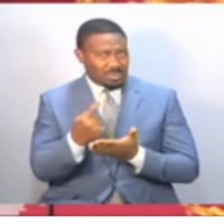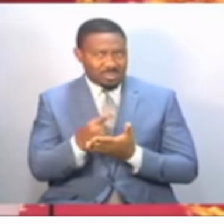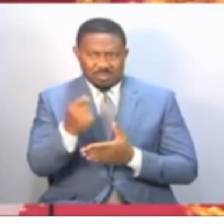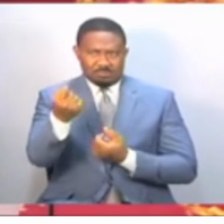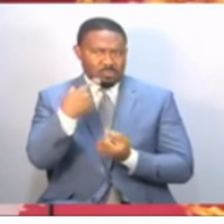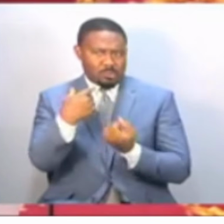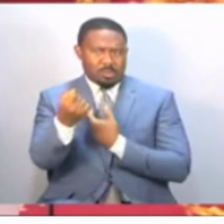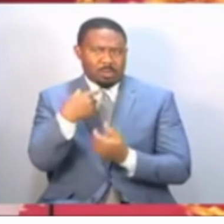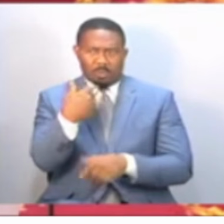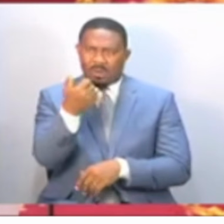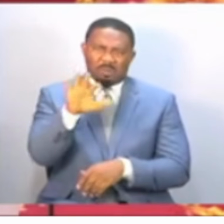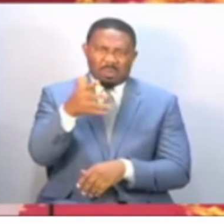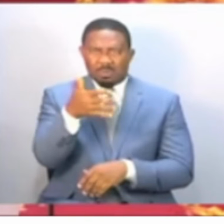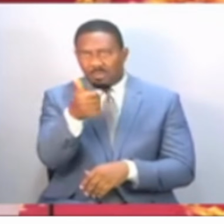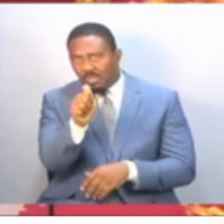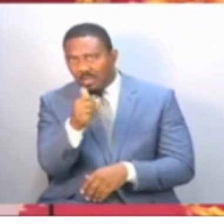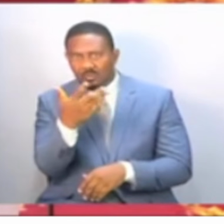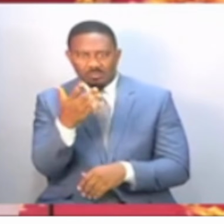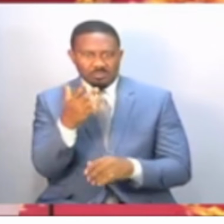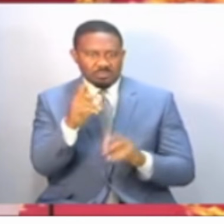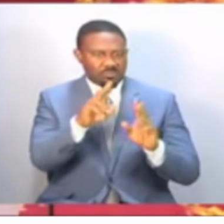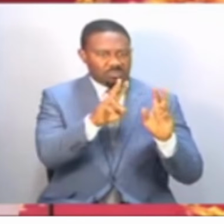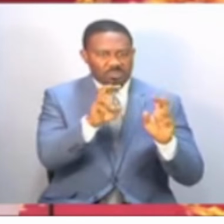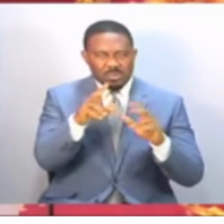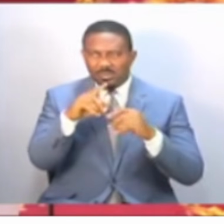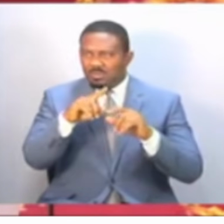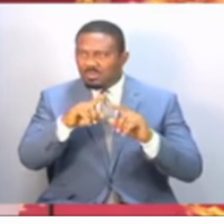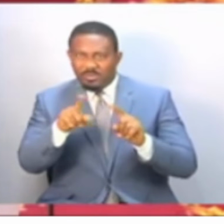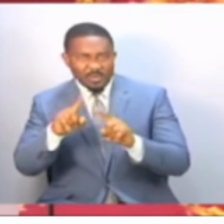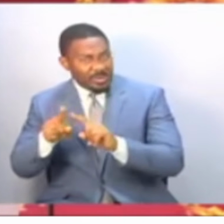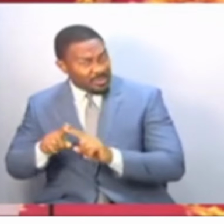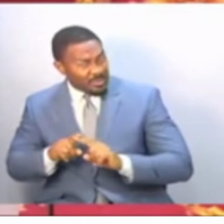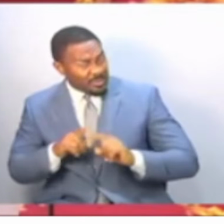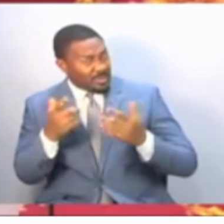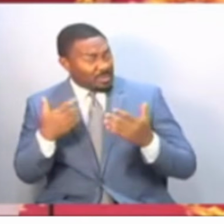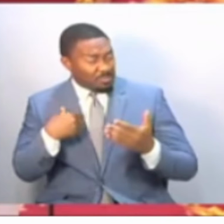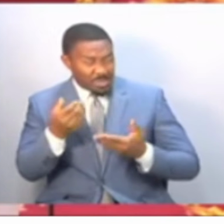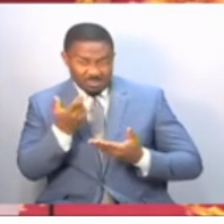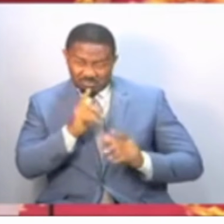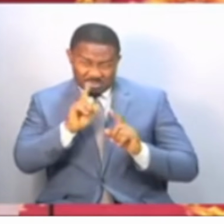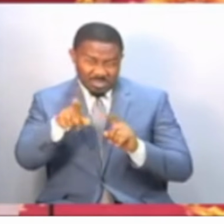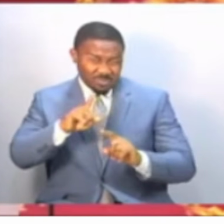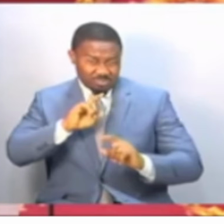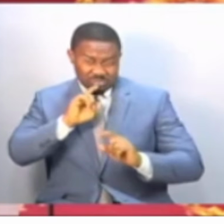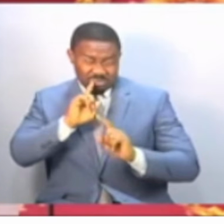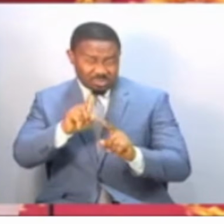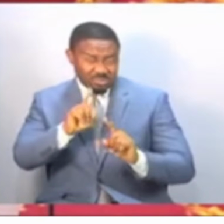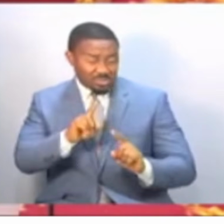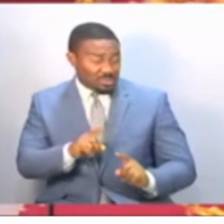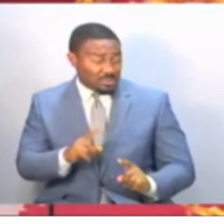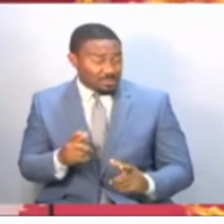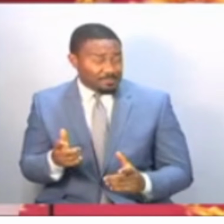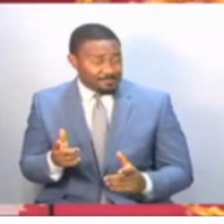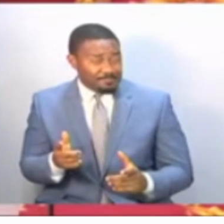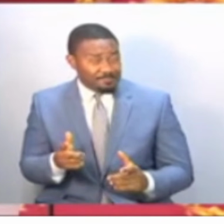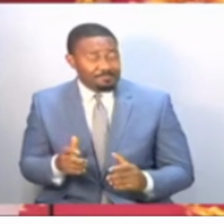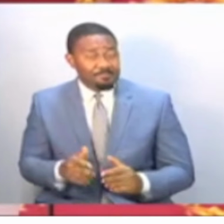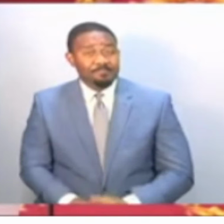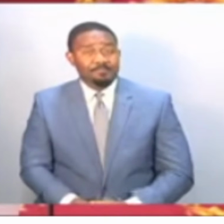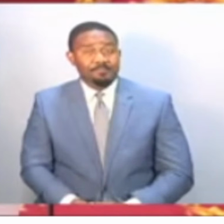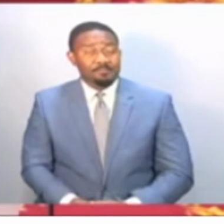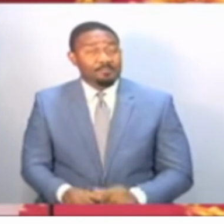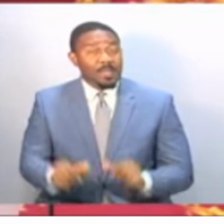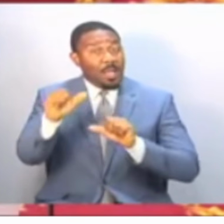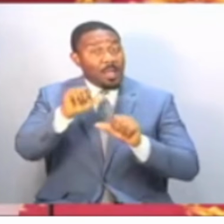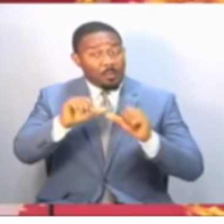covering wide-ranging issues from contract awards to project cost and timeliness.